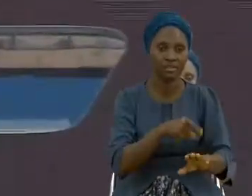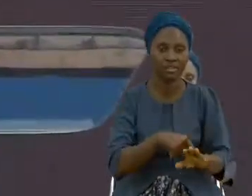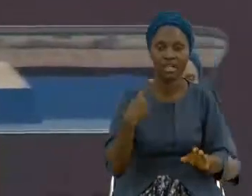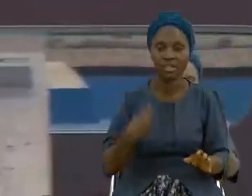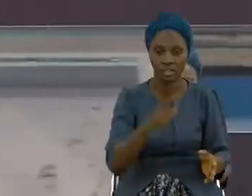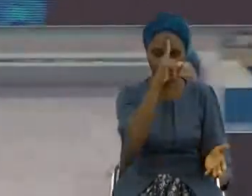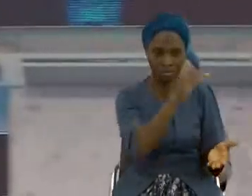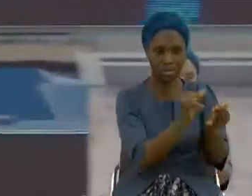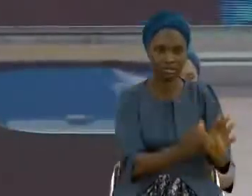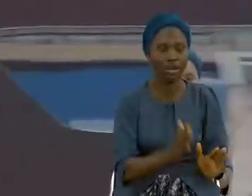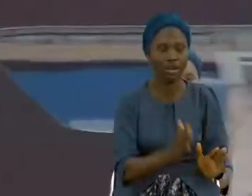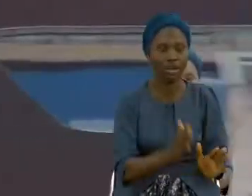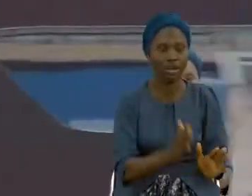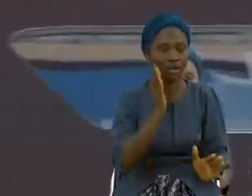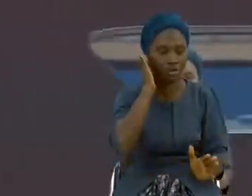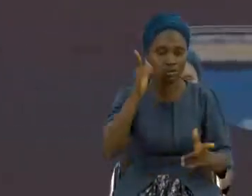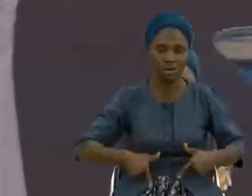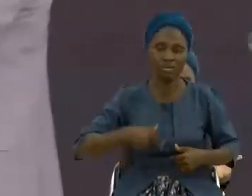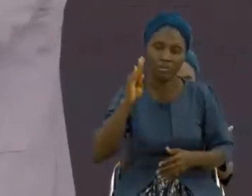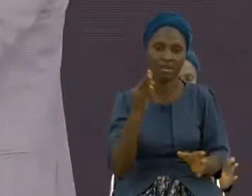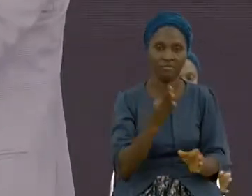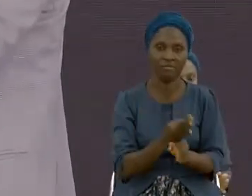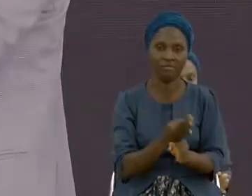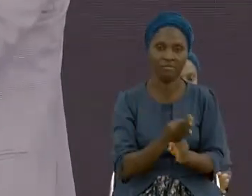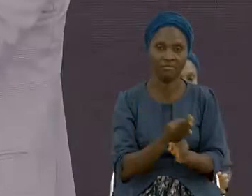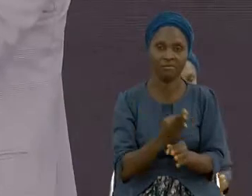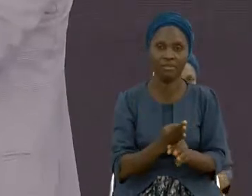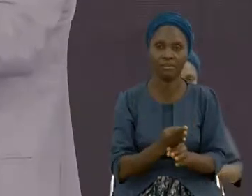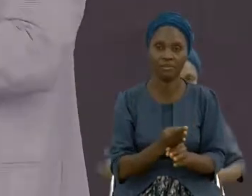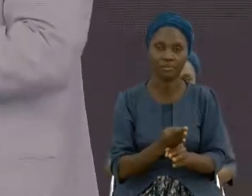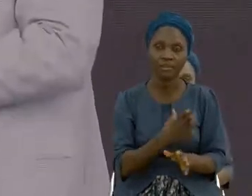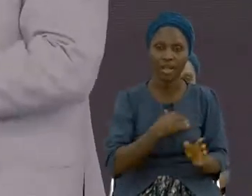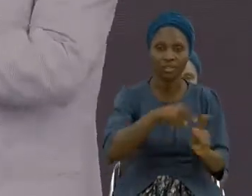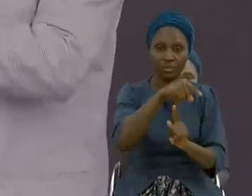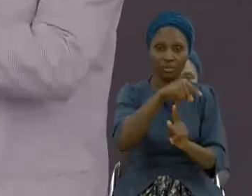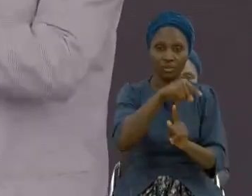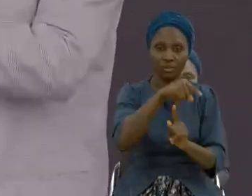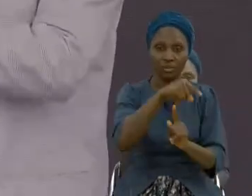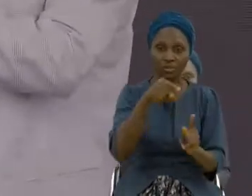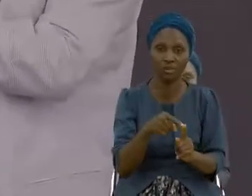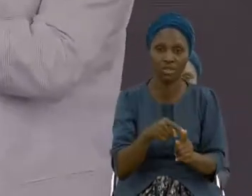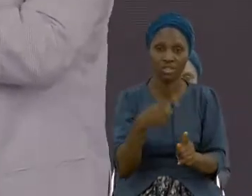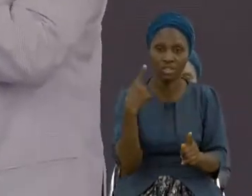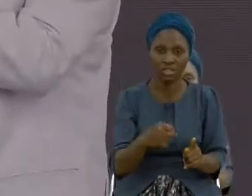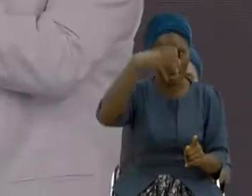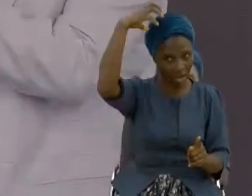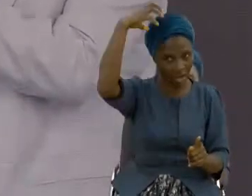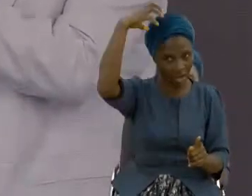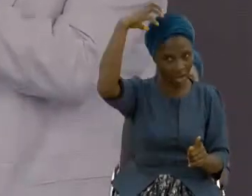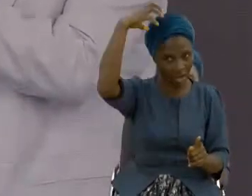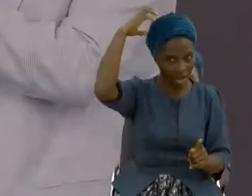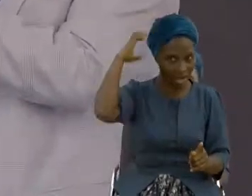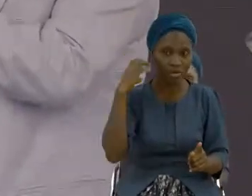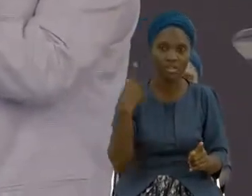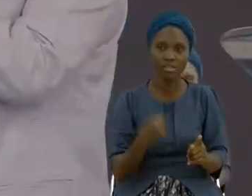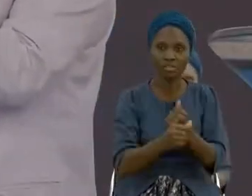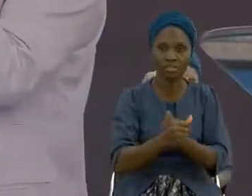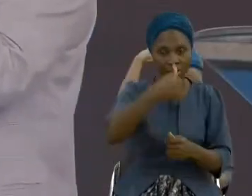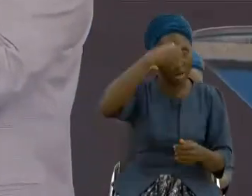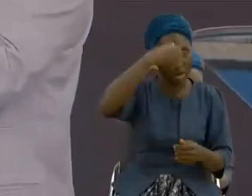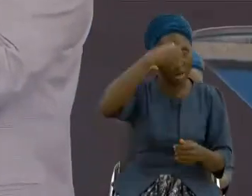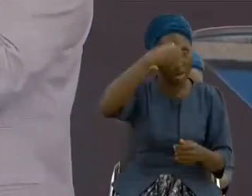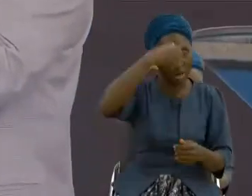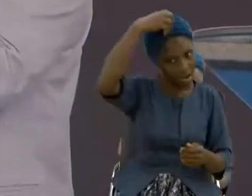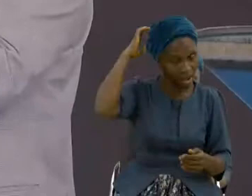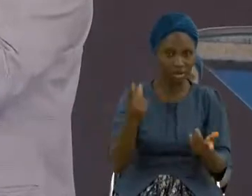life and when the lion the running lion comes against us we don't turn back we'll